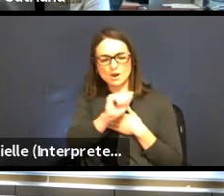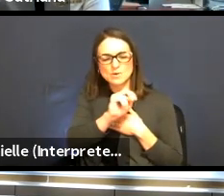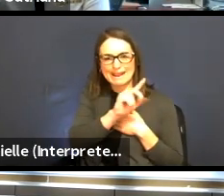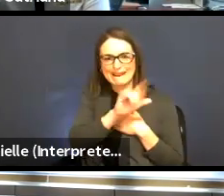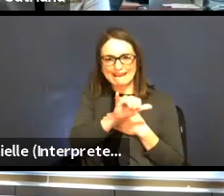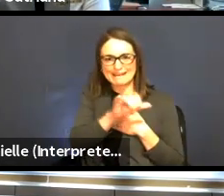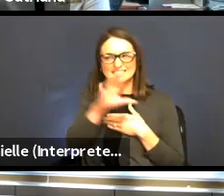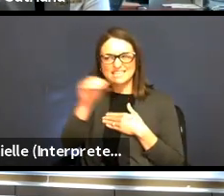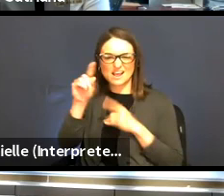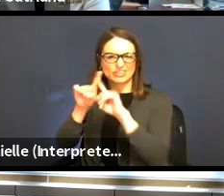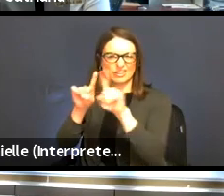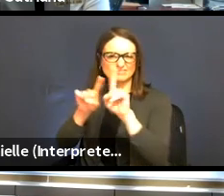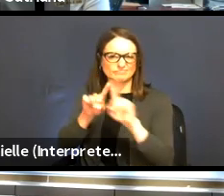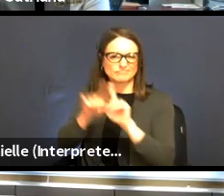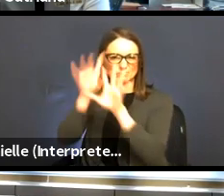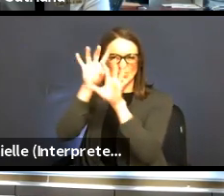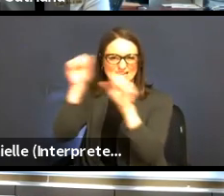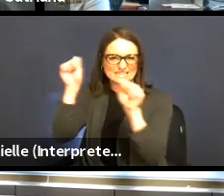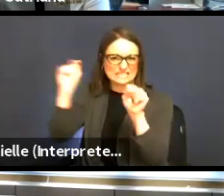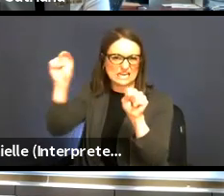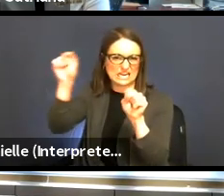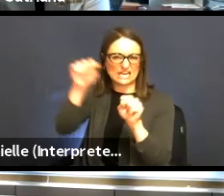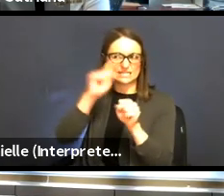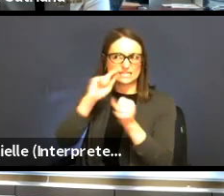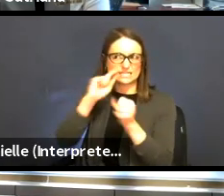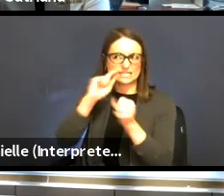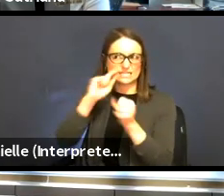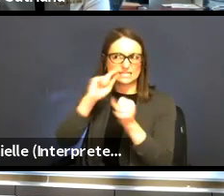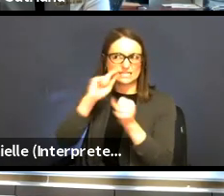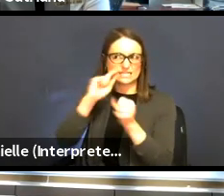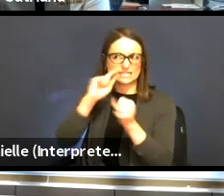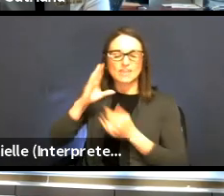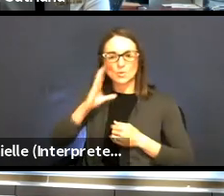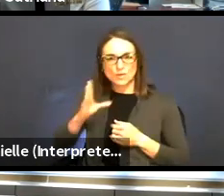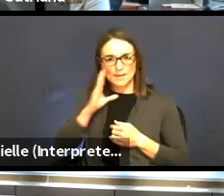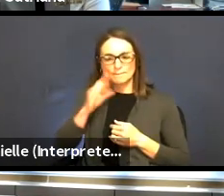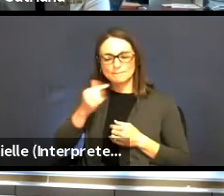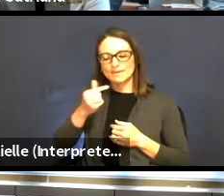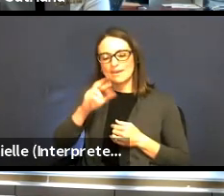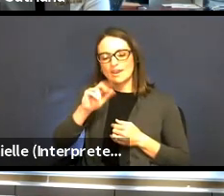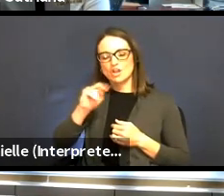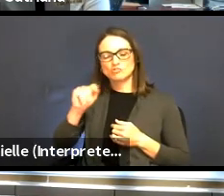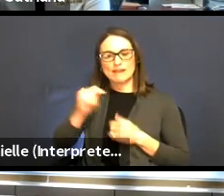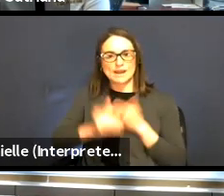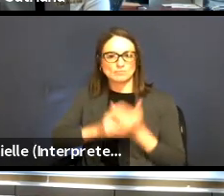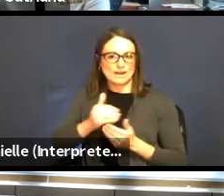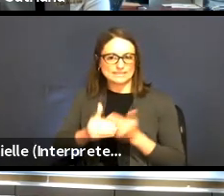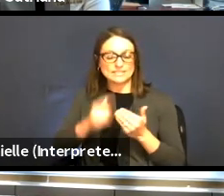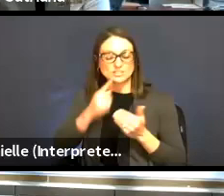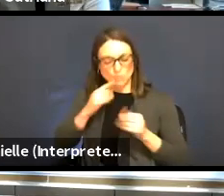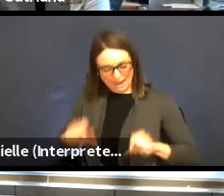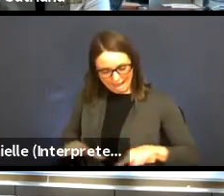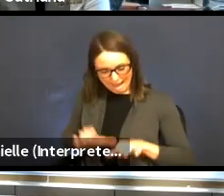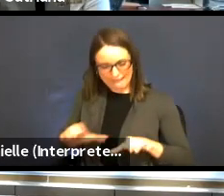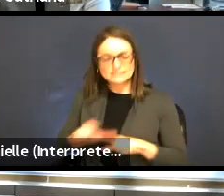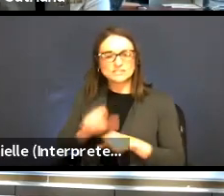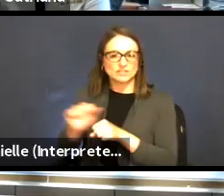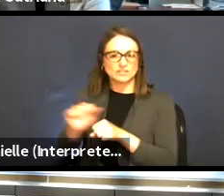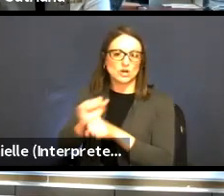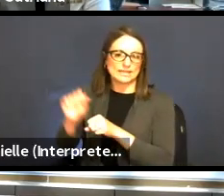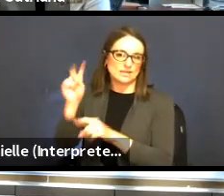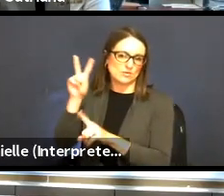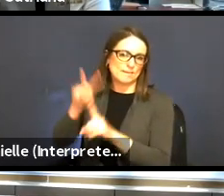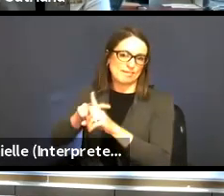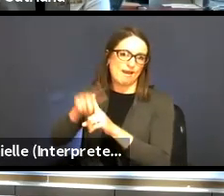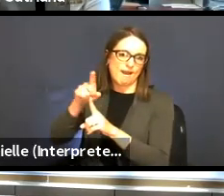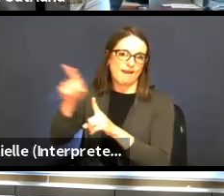talking about that, and there will be a grant process, and we are actively working to apply for those grant funds. Andy, do you want to